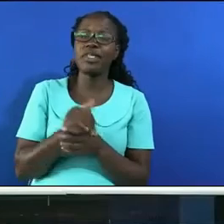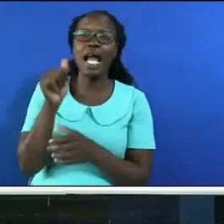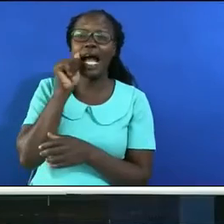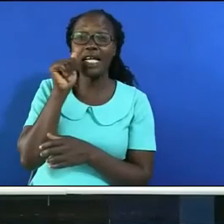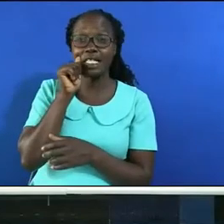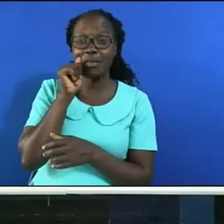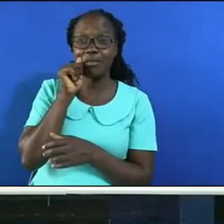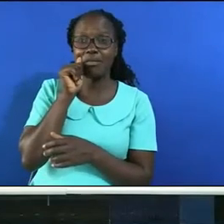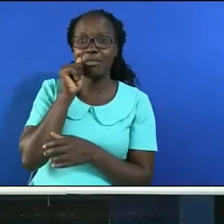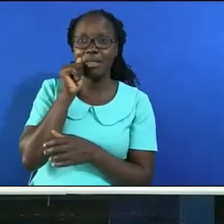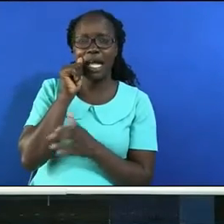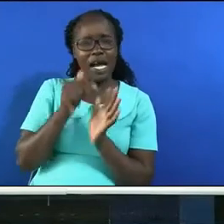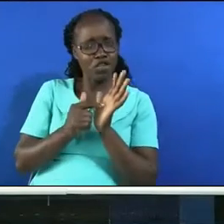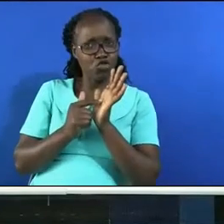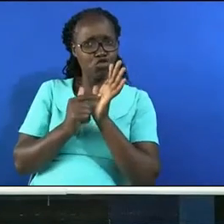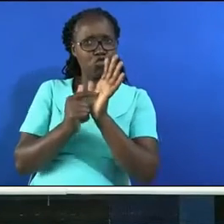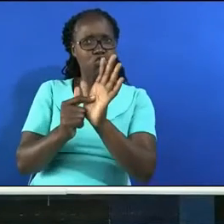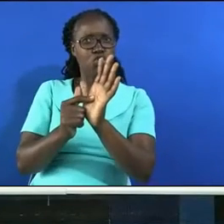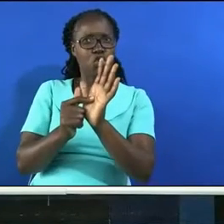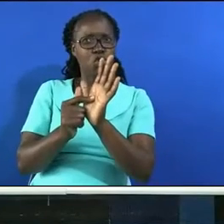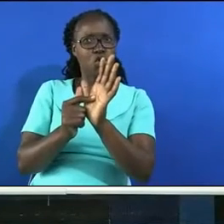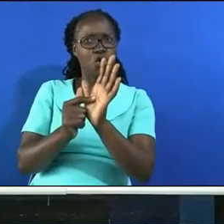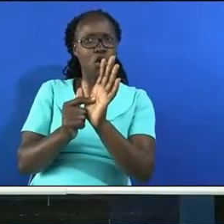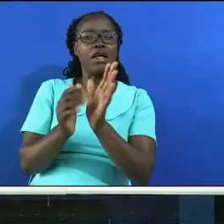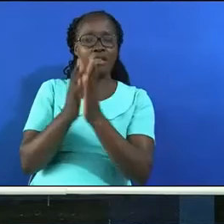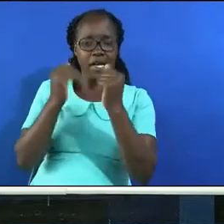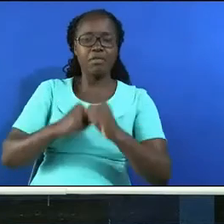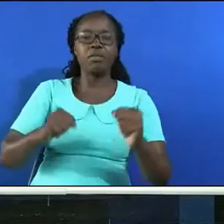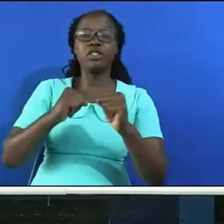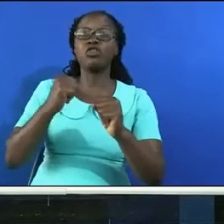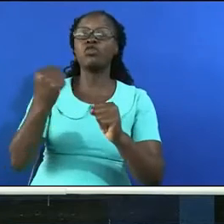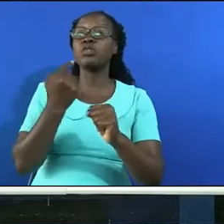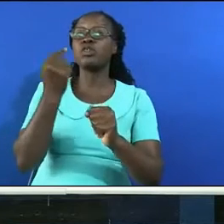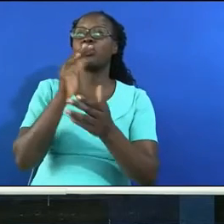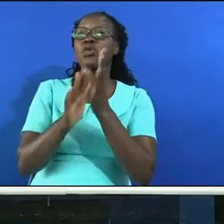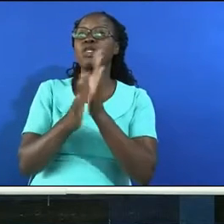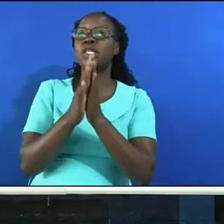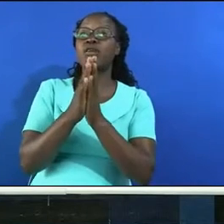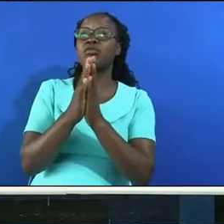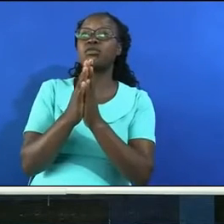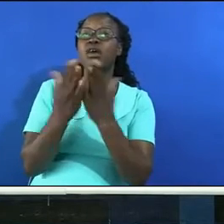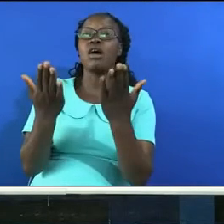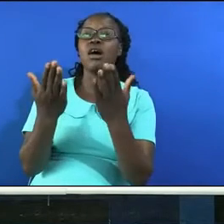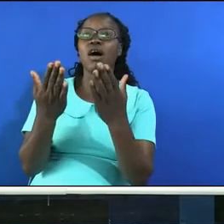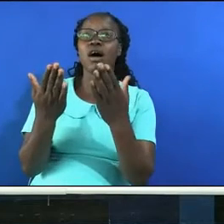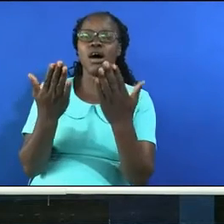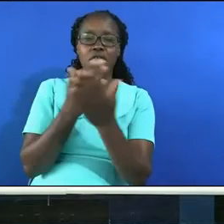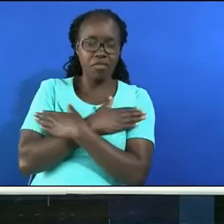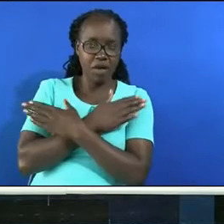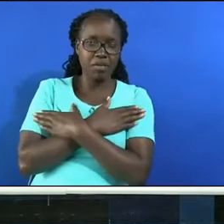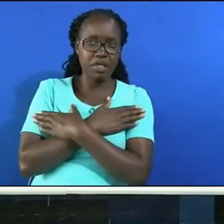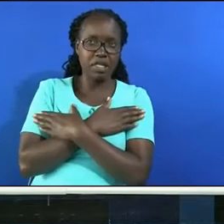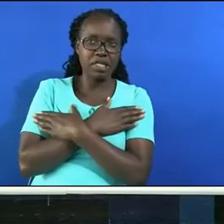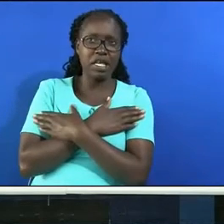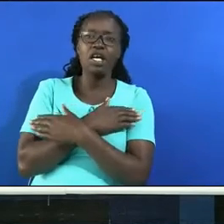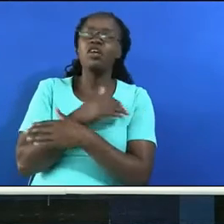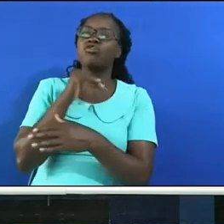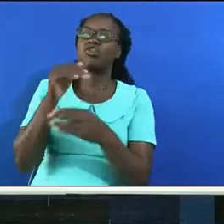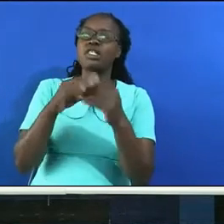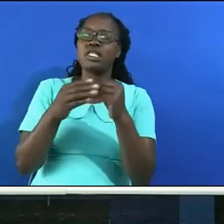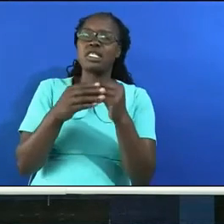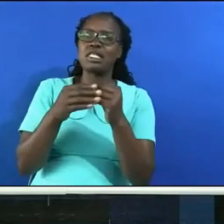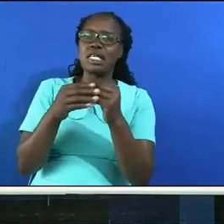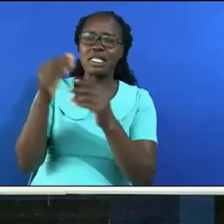Adam had to demonstrate ability to be single without company. He was not created dependent